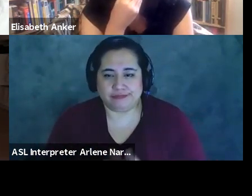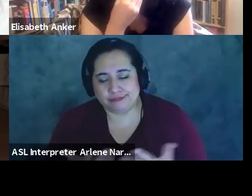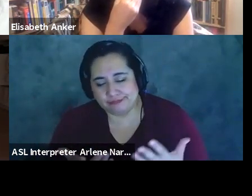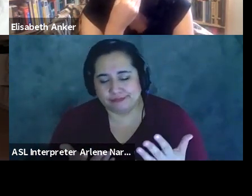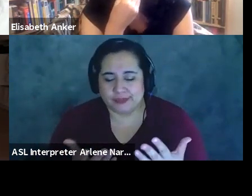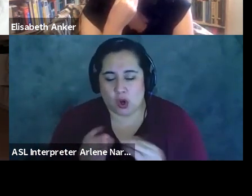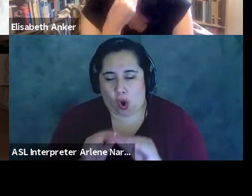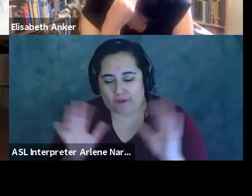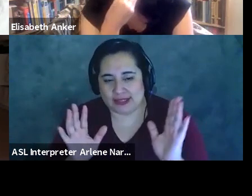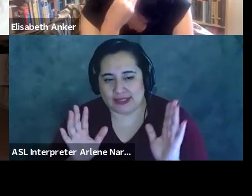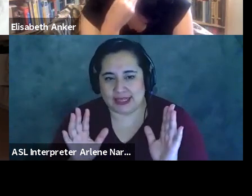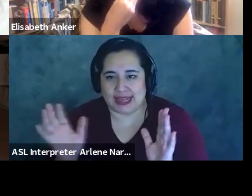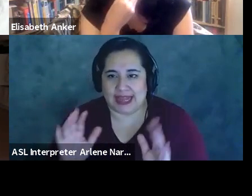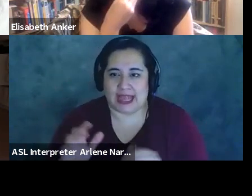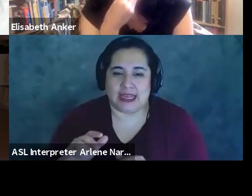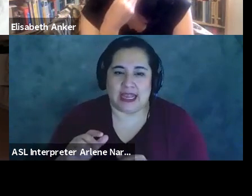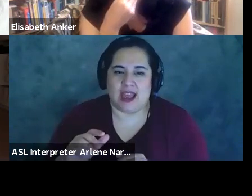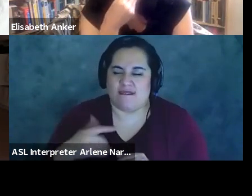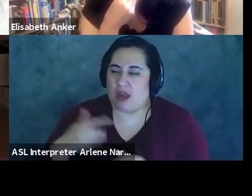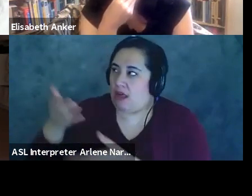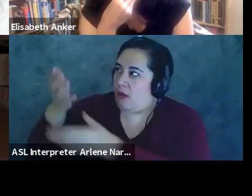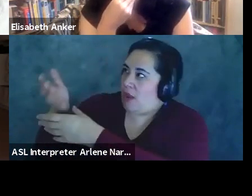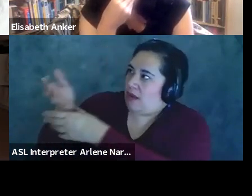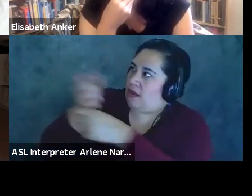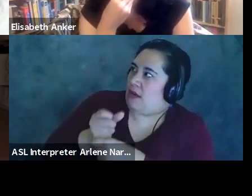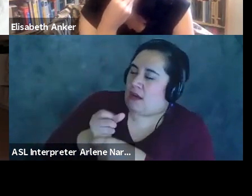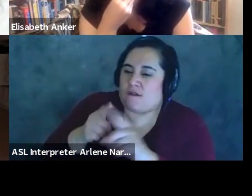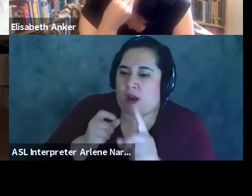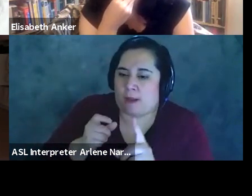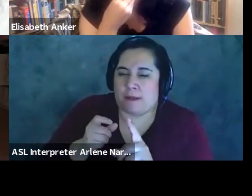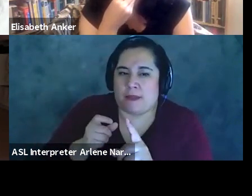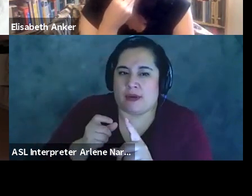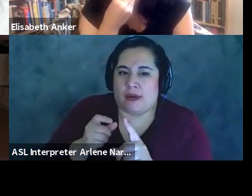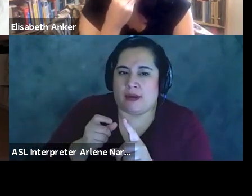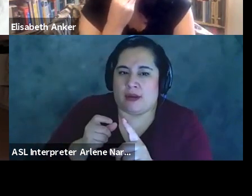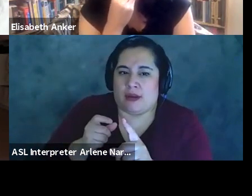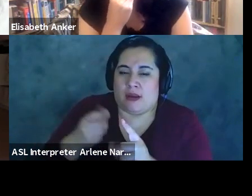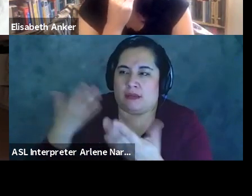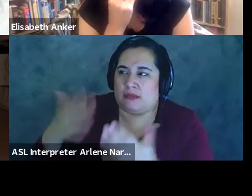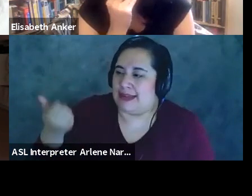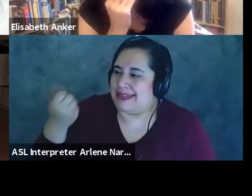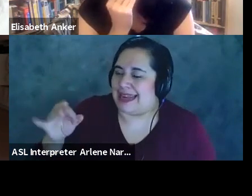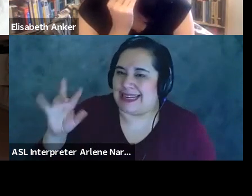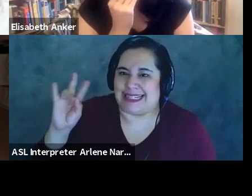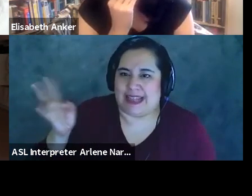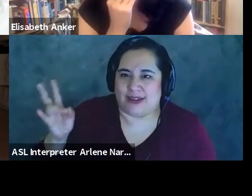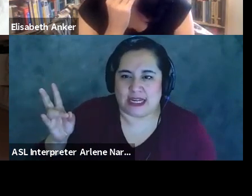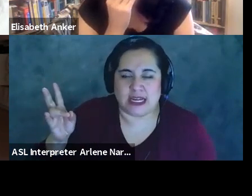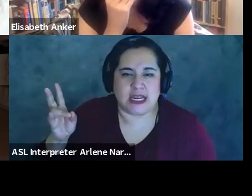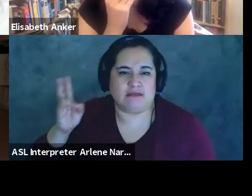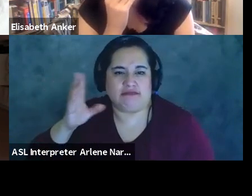in an obvious way as the inheritance of the, certainly the post-1970s